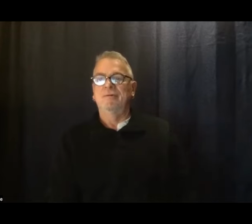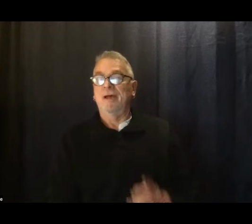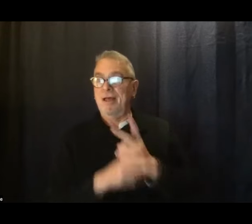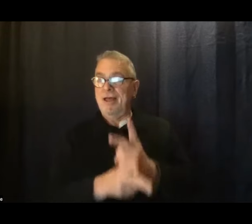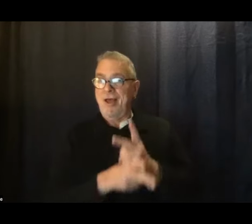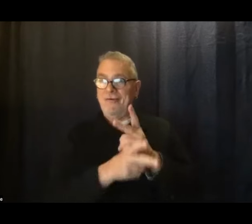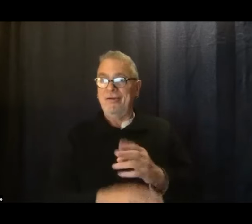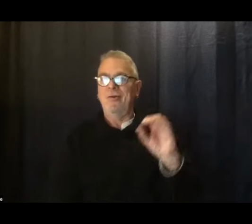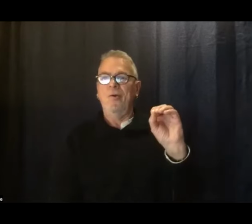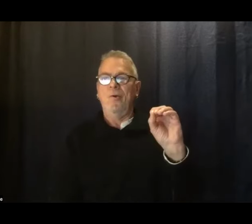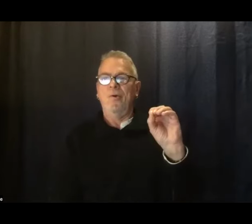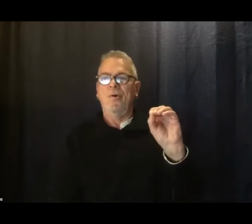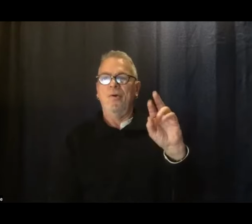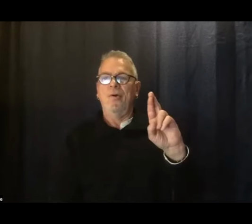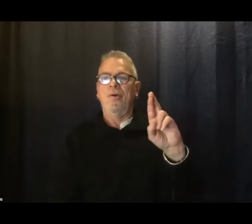Oregon.